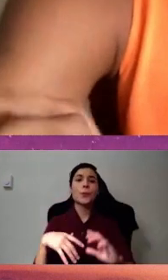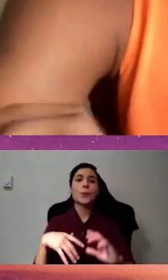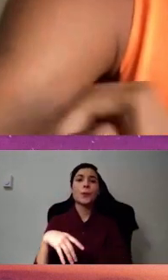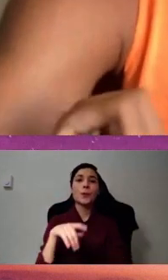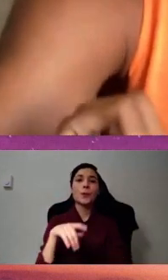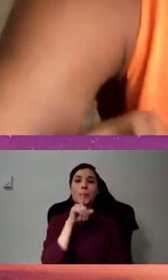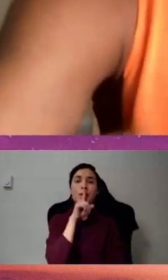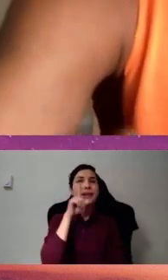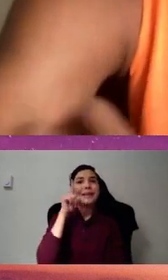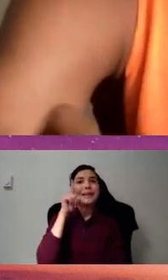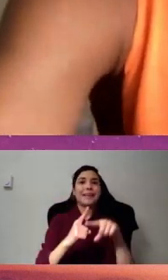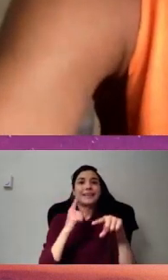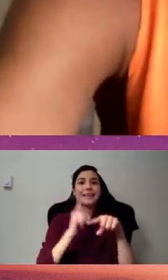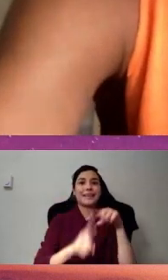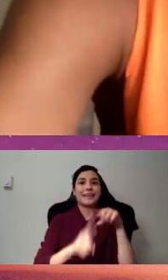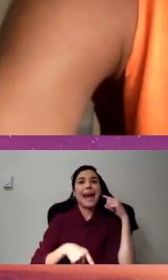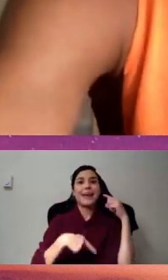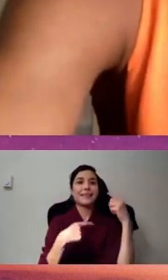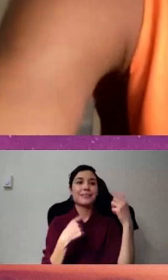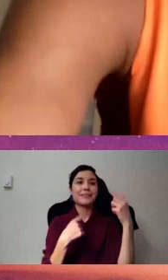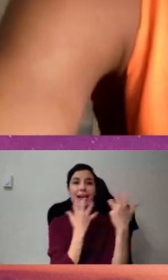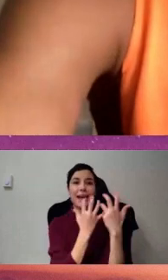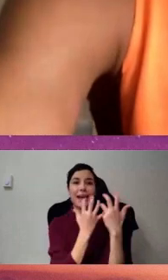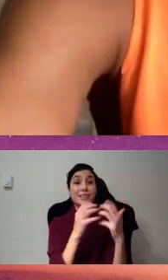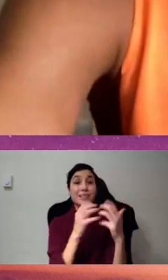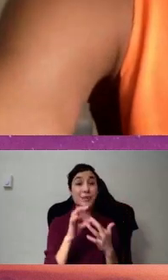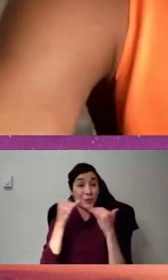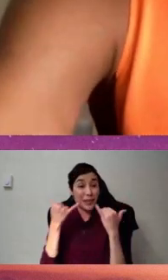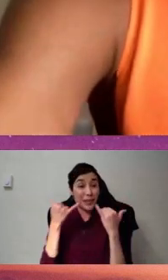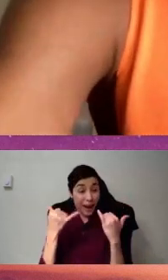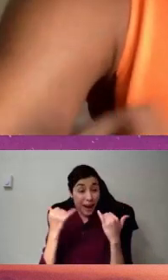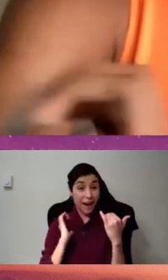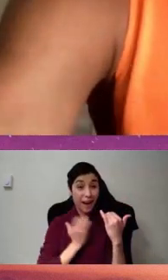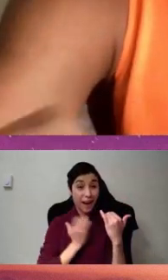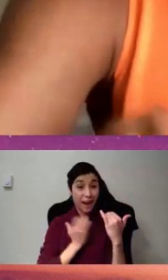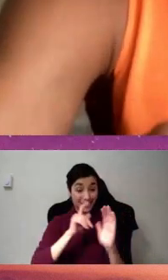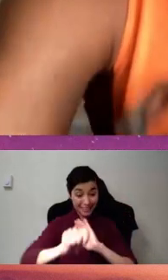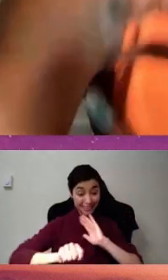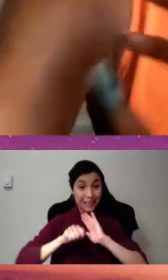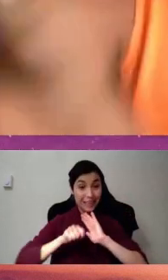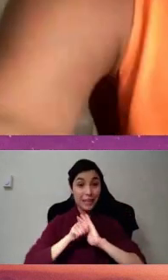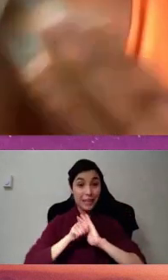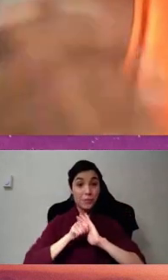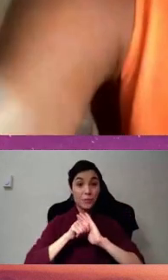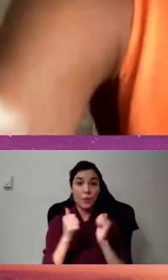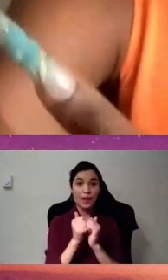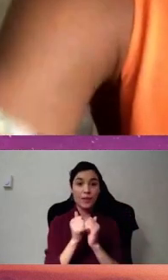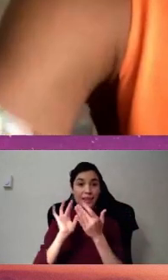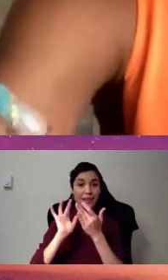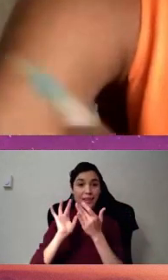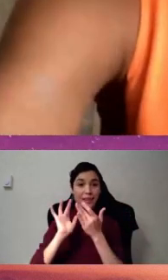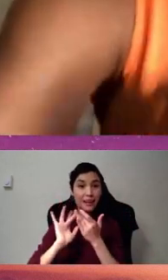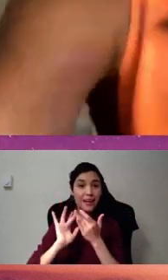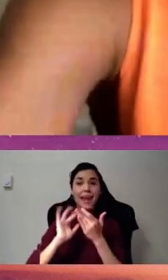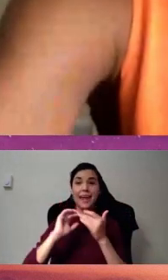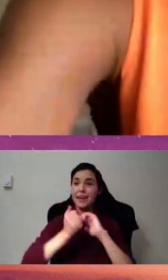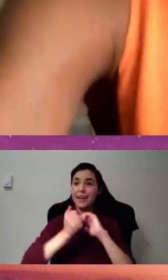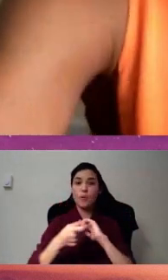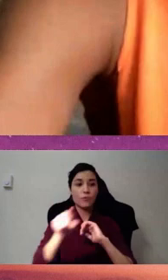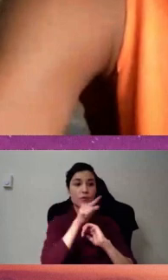unmatched almost when you think of like the time we're in, especially like the age of the internet and how they're just getting information to each other,